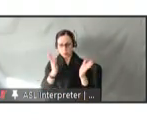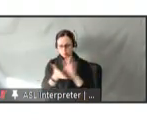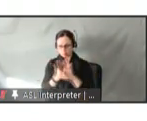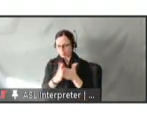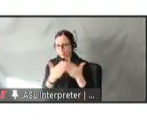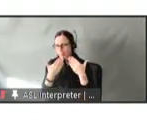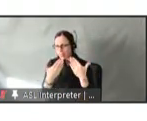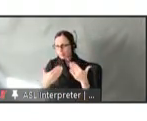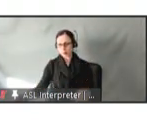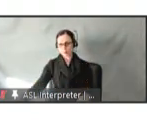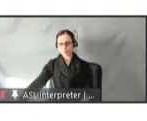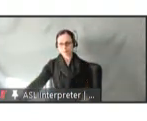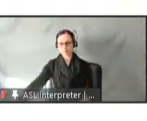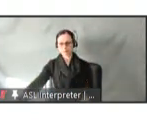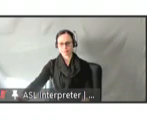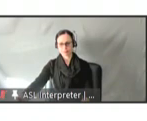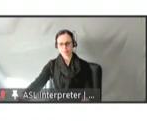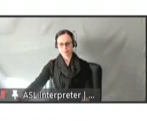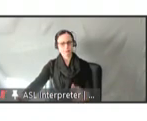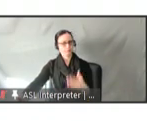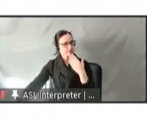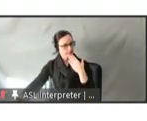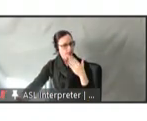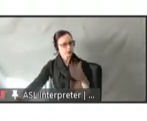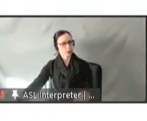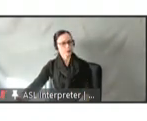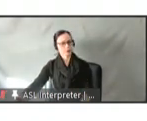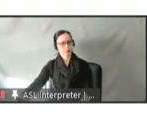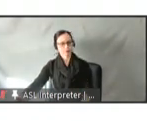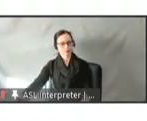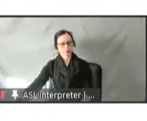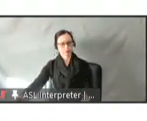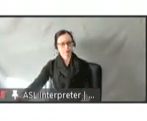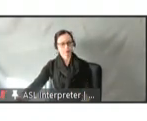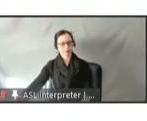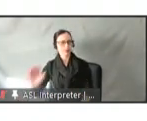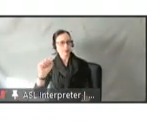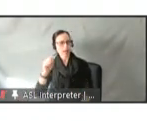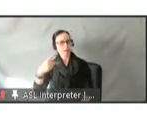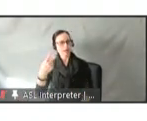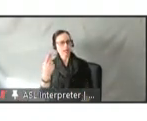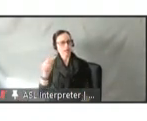thank you very much. Thank you, Rebecca. APHA.